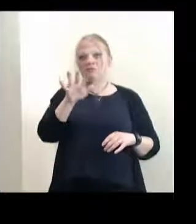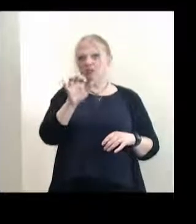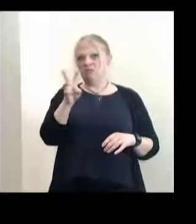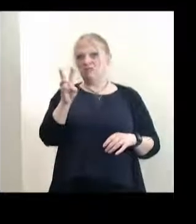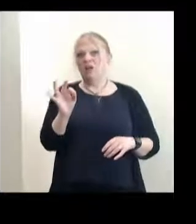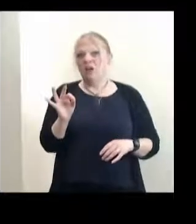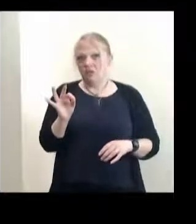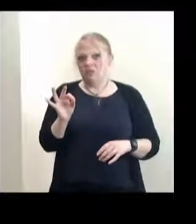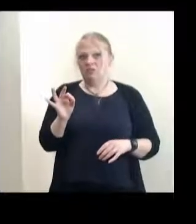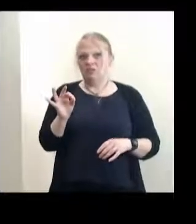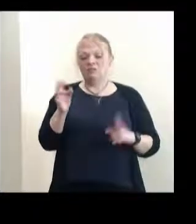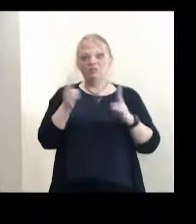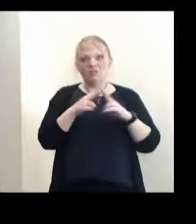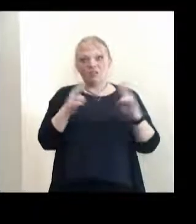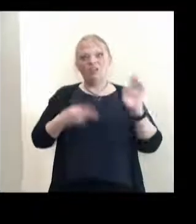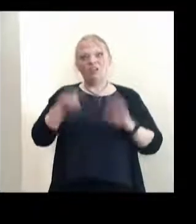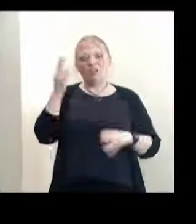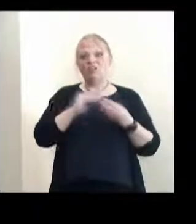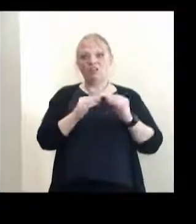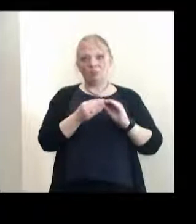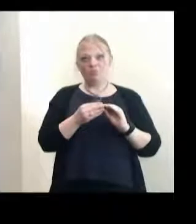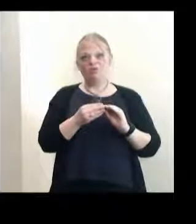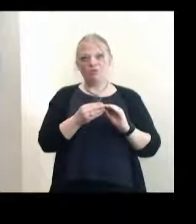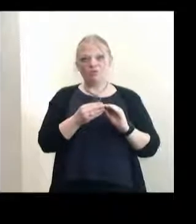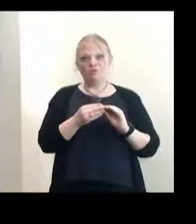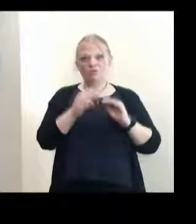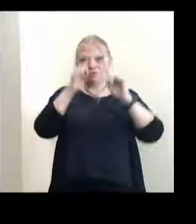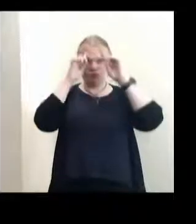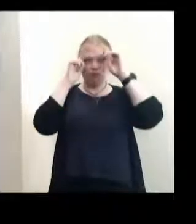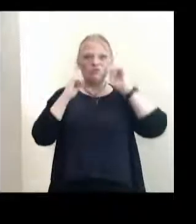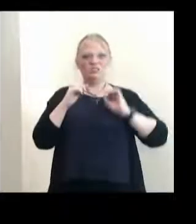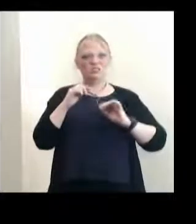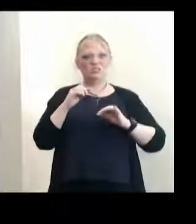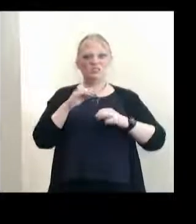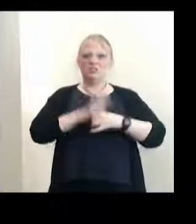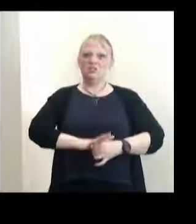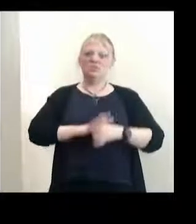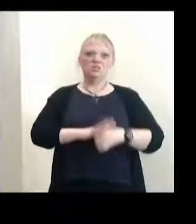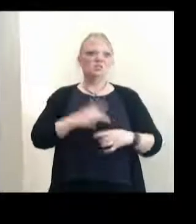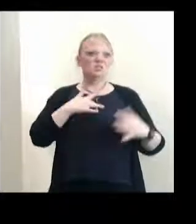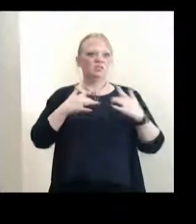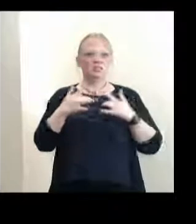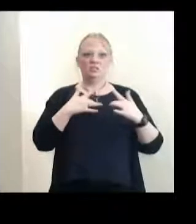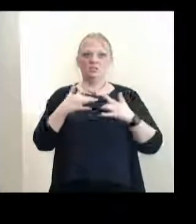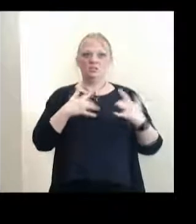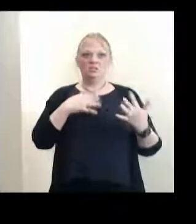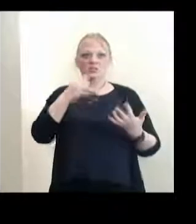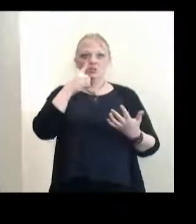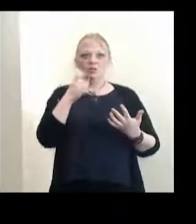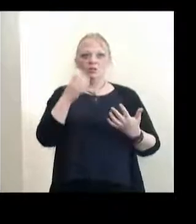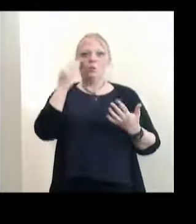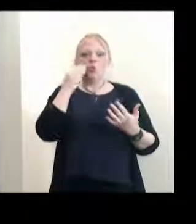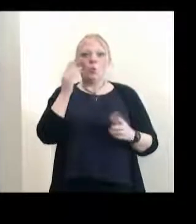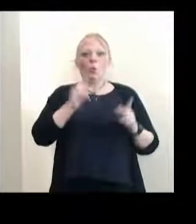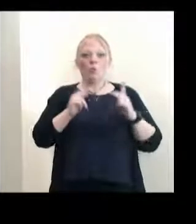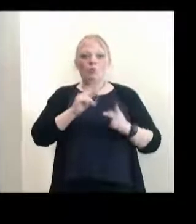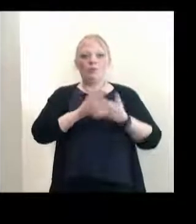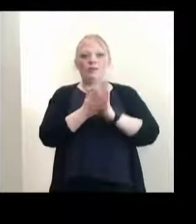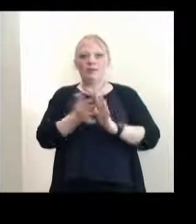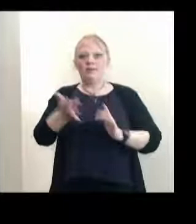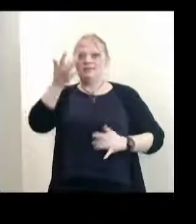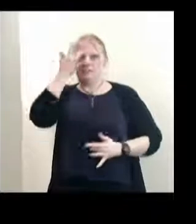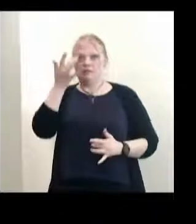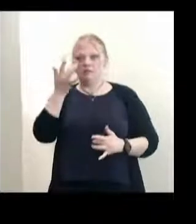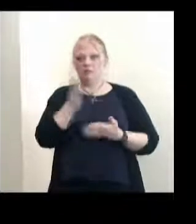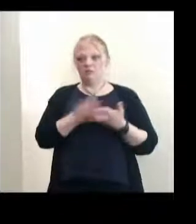569. So there's some very high numbers here. And this is very distressing because we know that individuals are getting sick. Some of